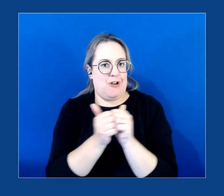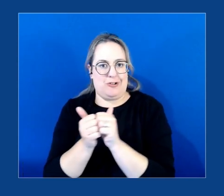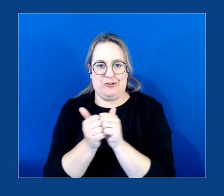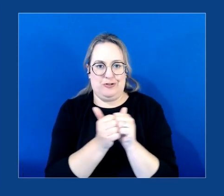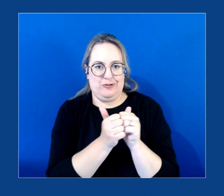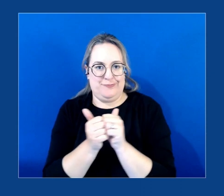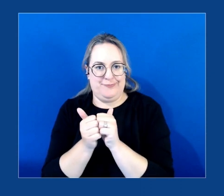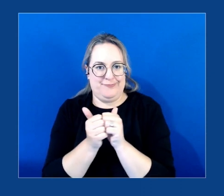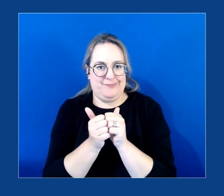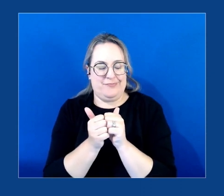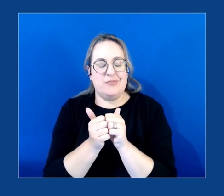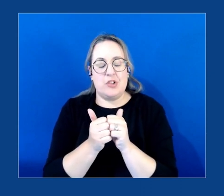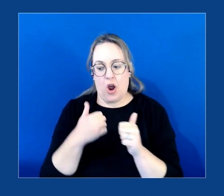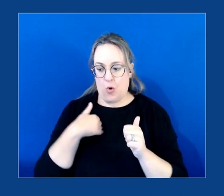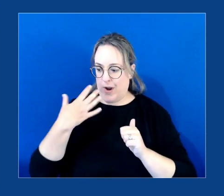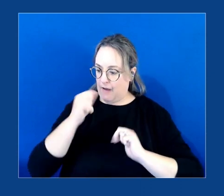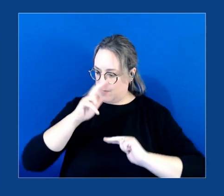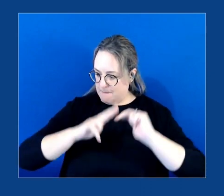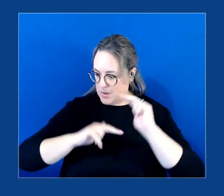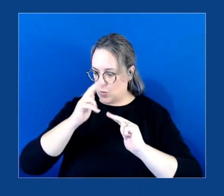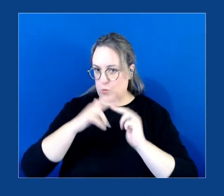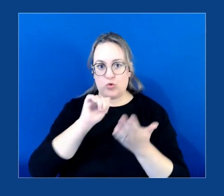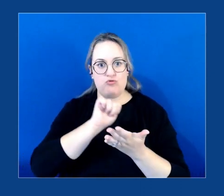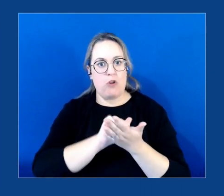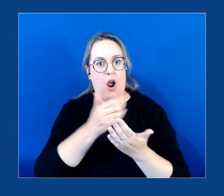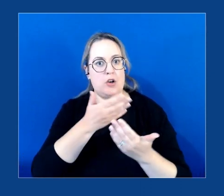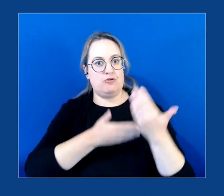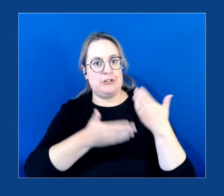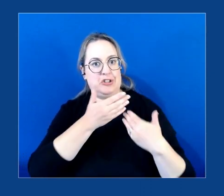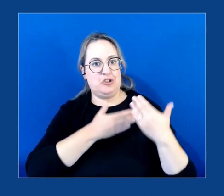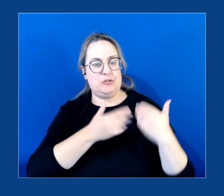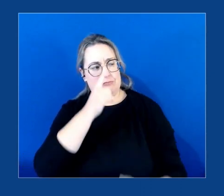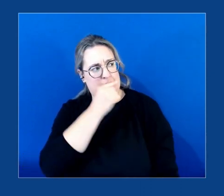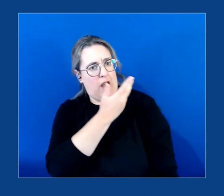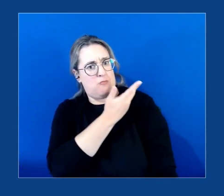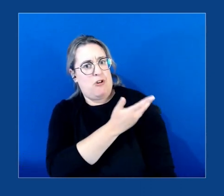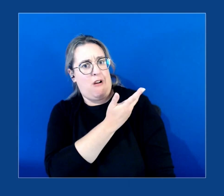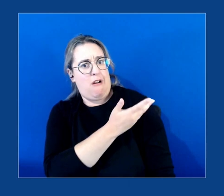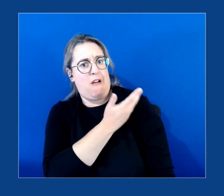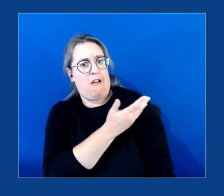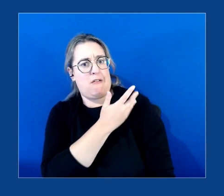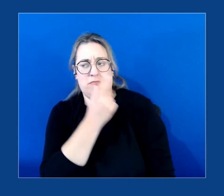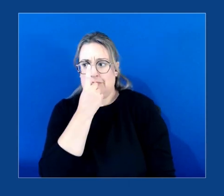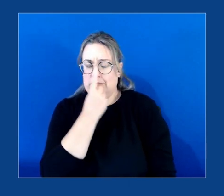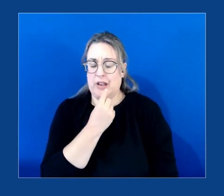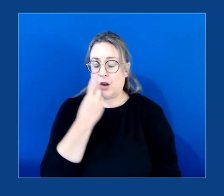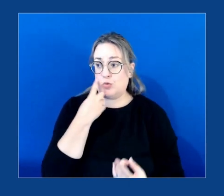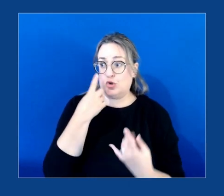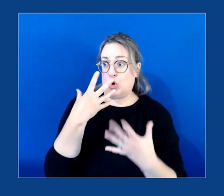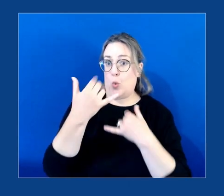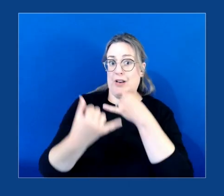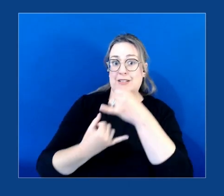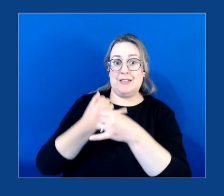built, and I think we should be proud of. And I think that it's something that we can also present to the international community as an